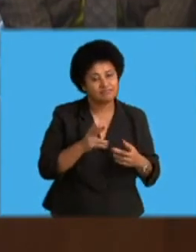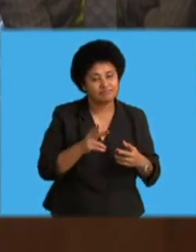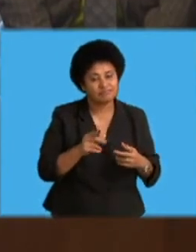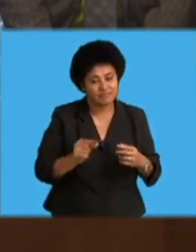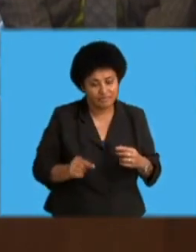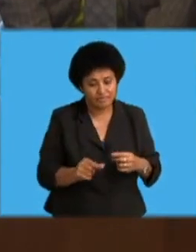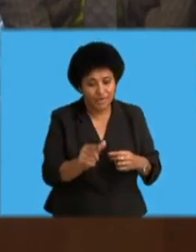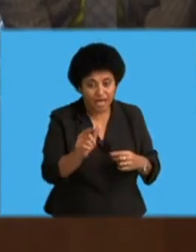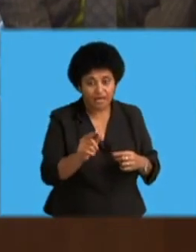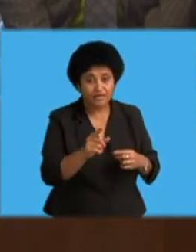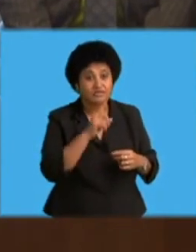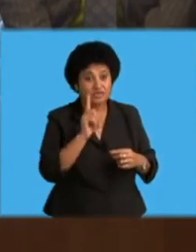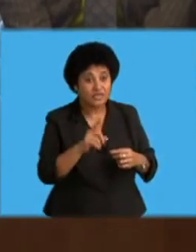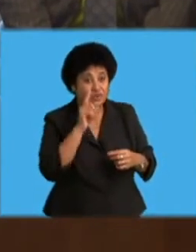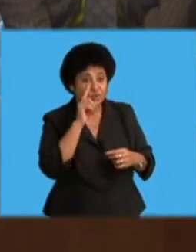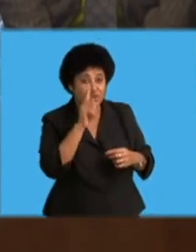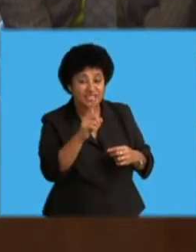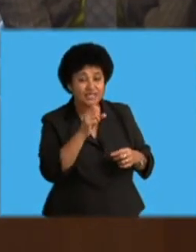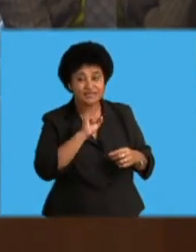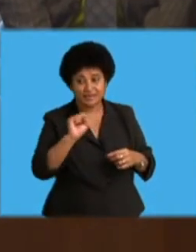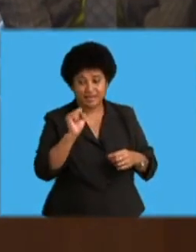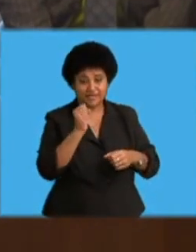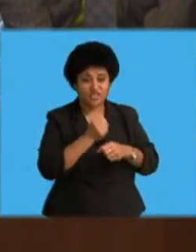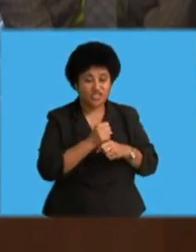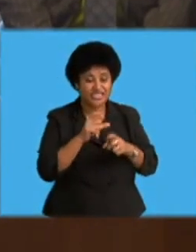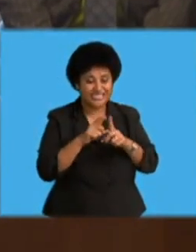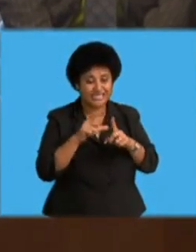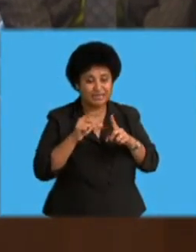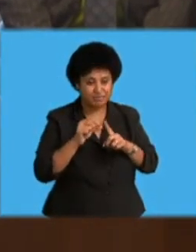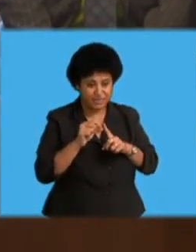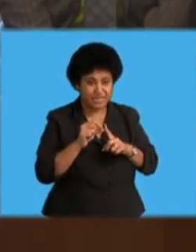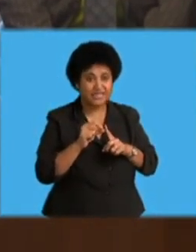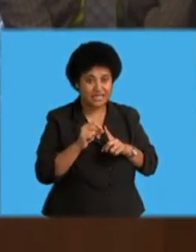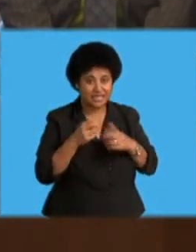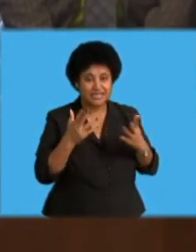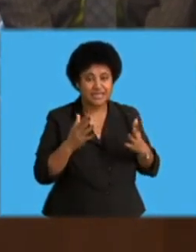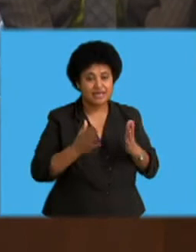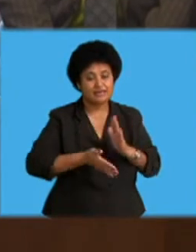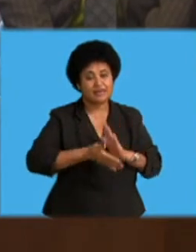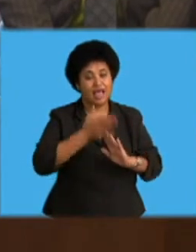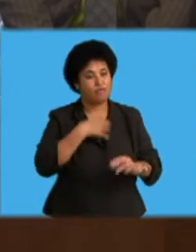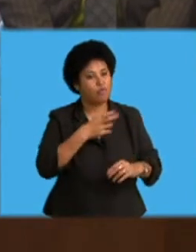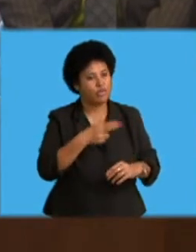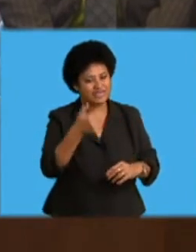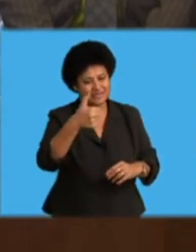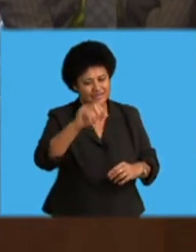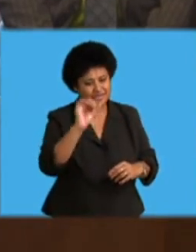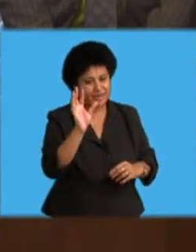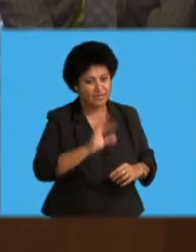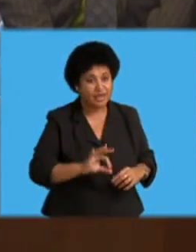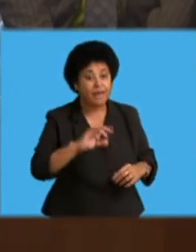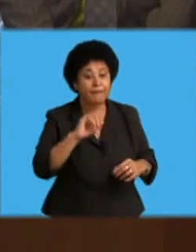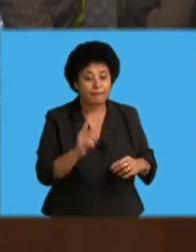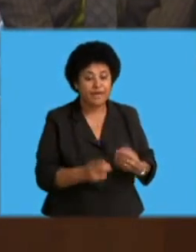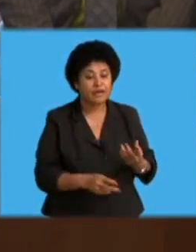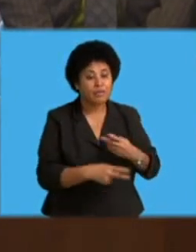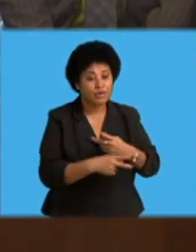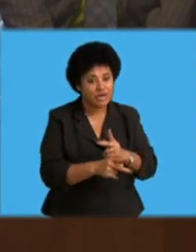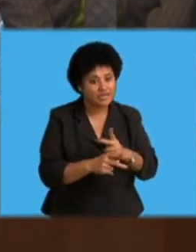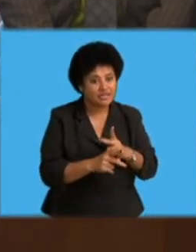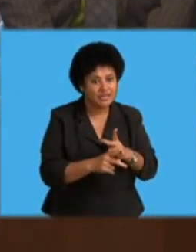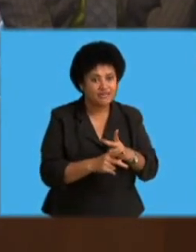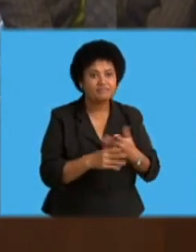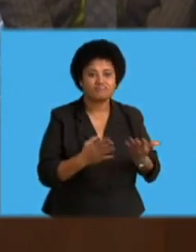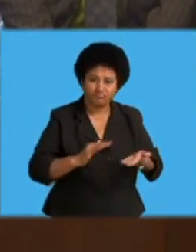debt to GDP ratio is higher than 60%, but the productive capacity of that country has increased significantly. In the